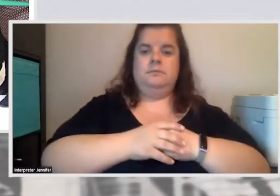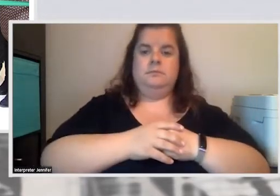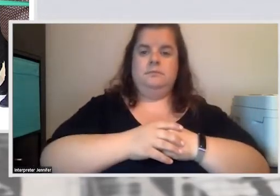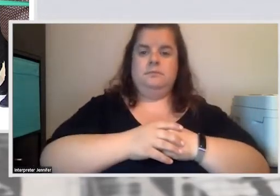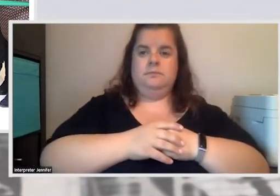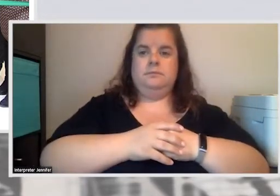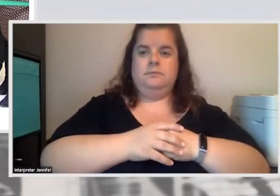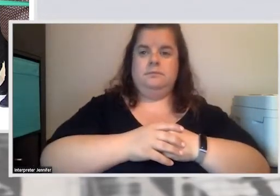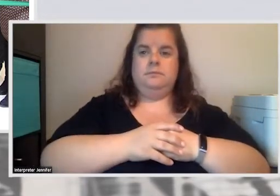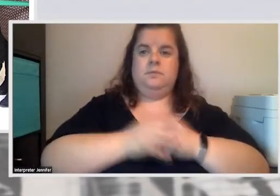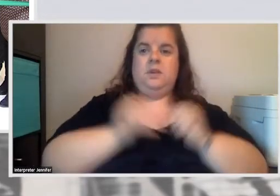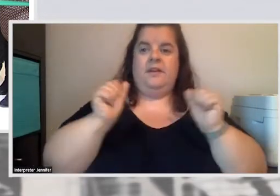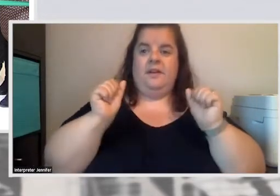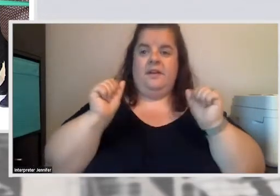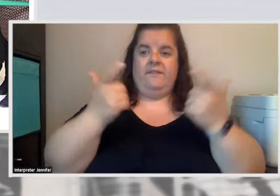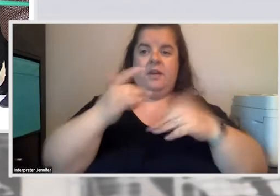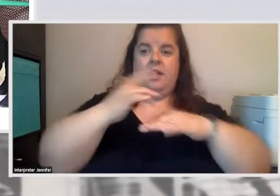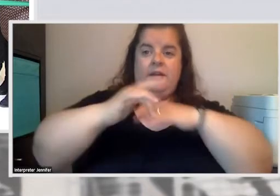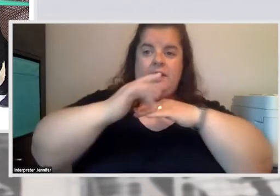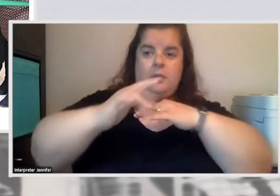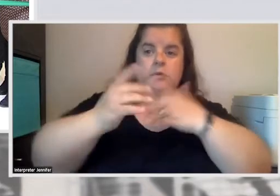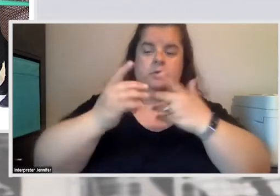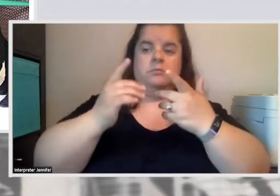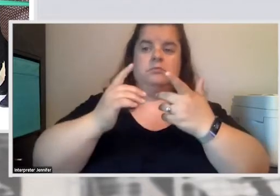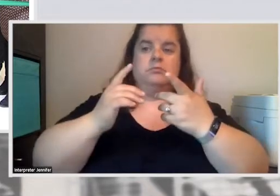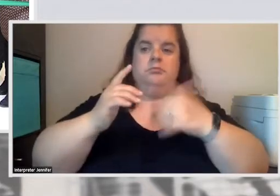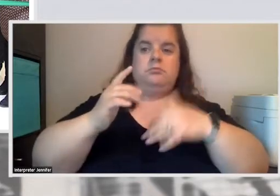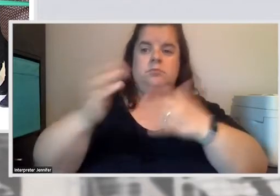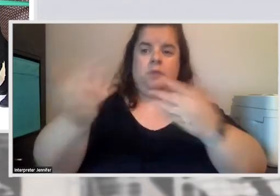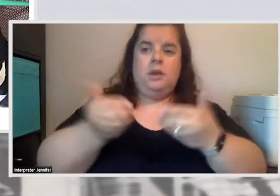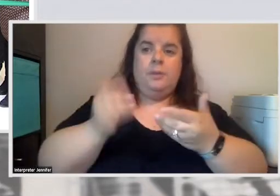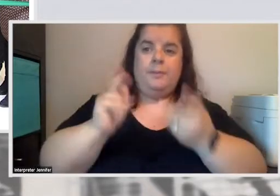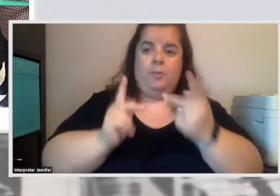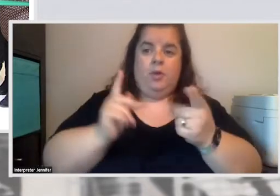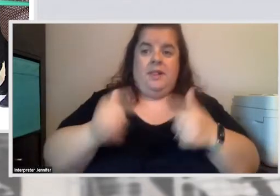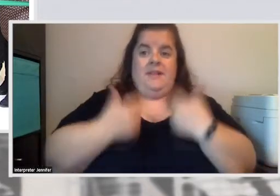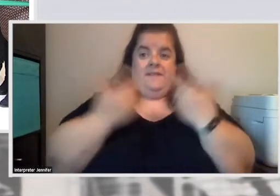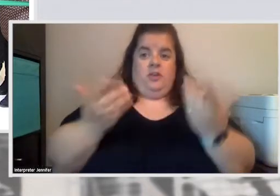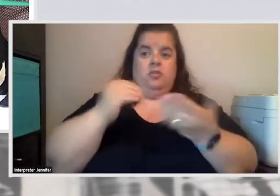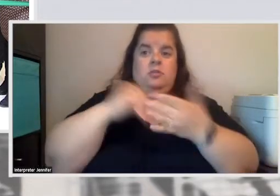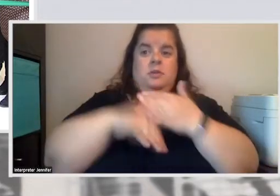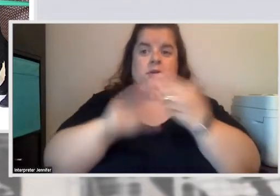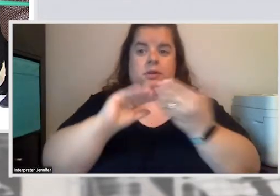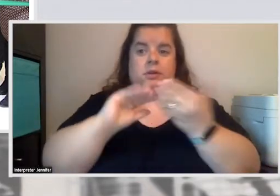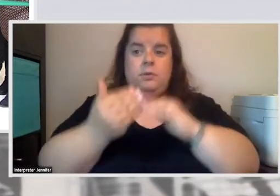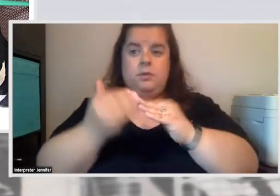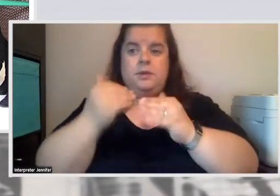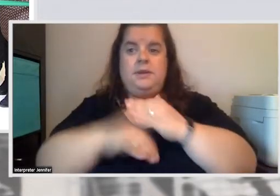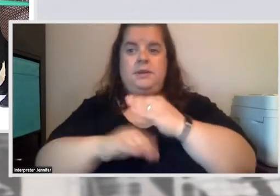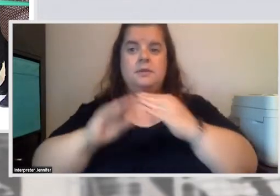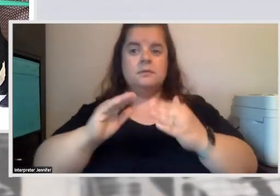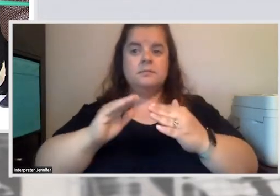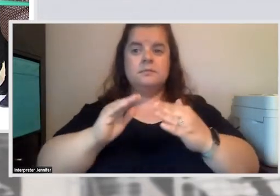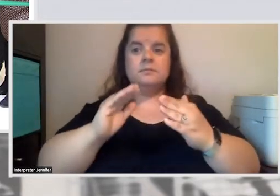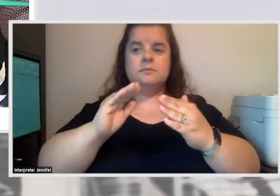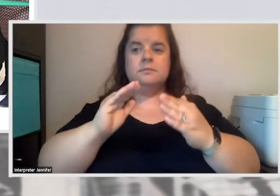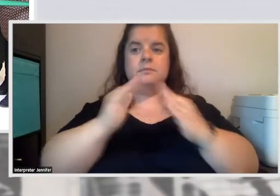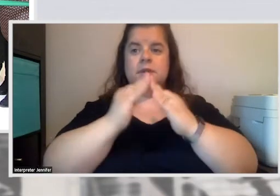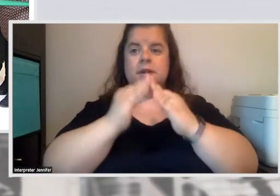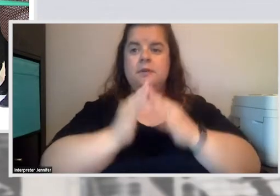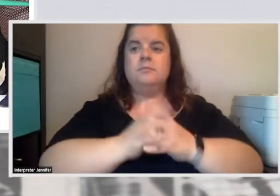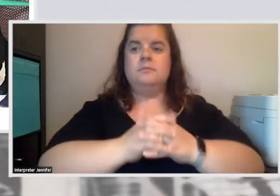they're available to everyone, and especially our neighbors, those of us who live here in our communities and our city, and make sure that the types of jobs that we're